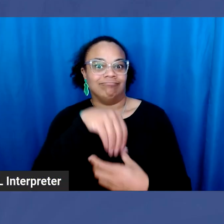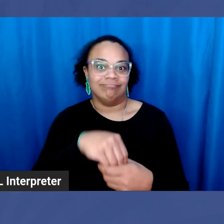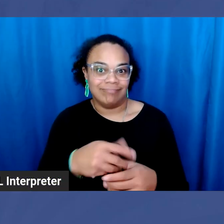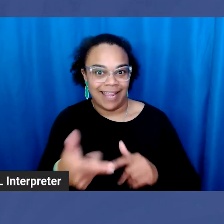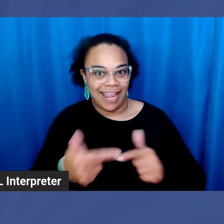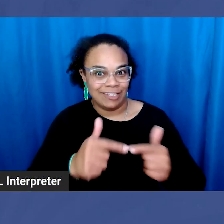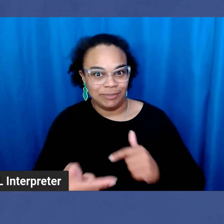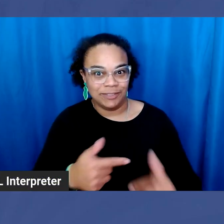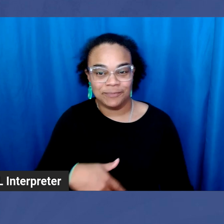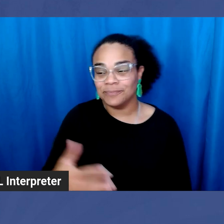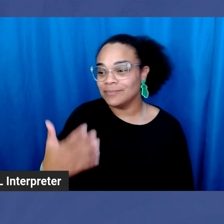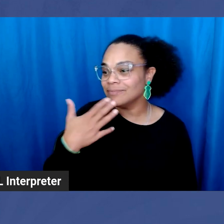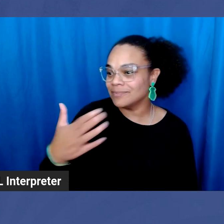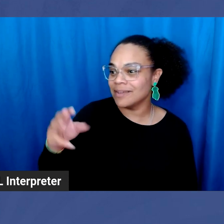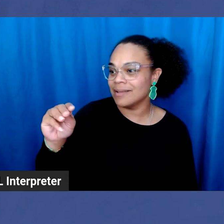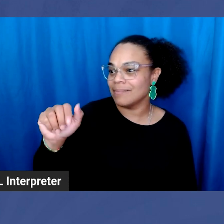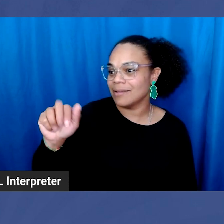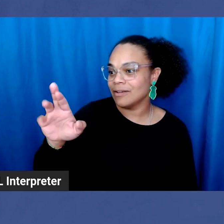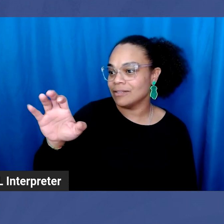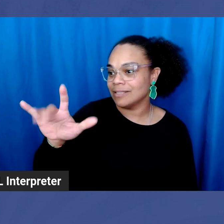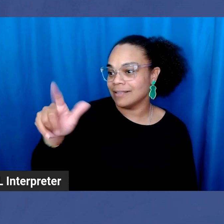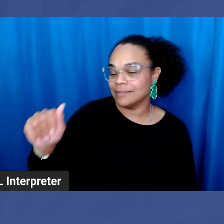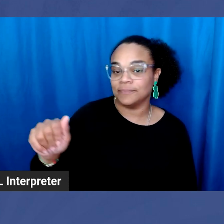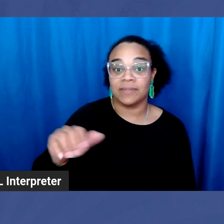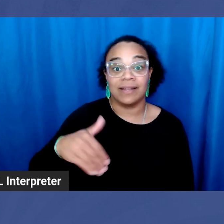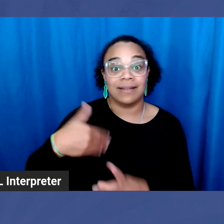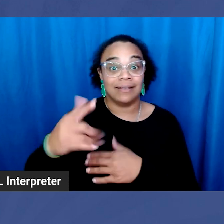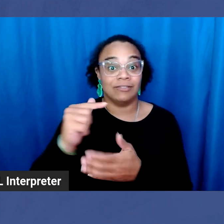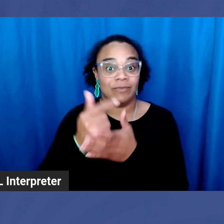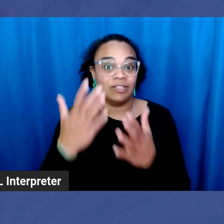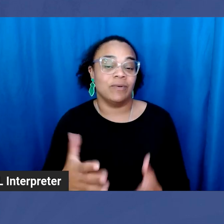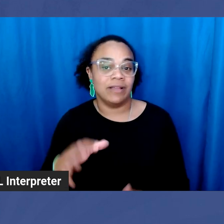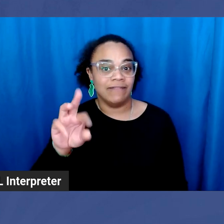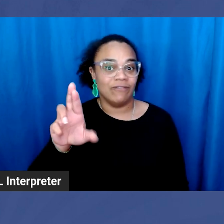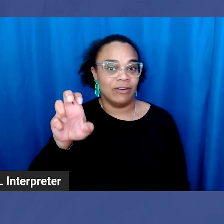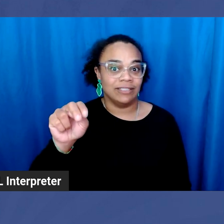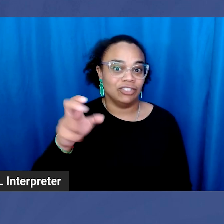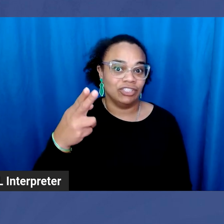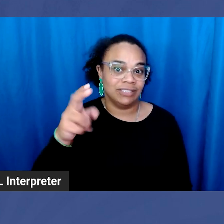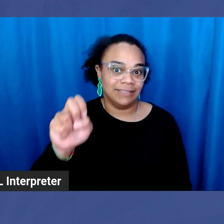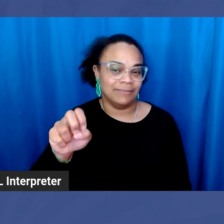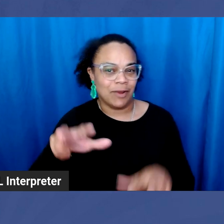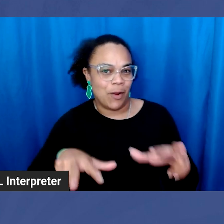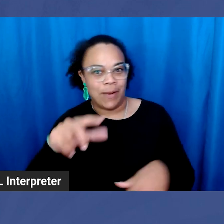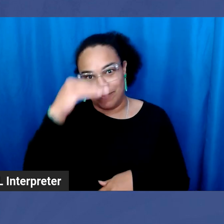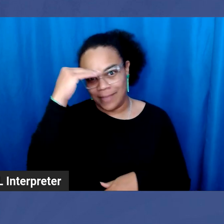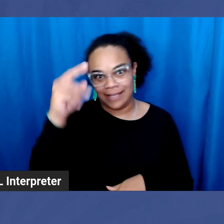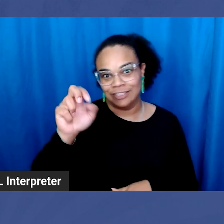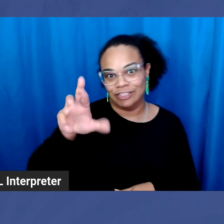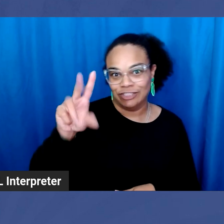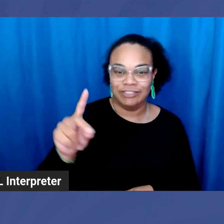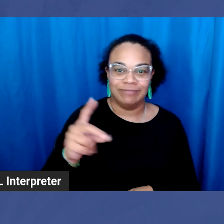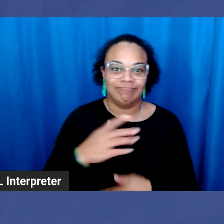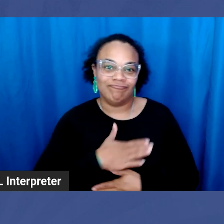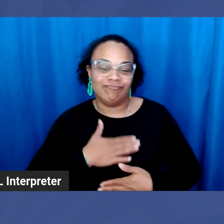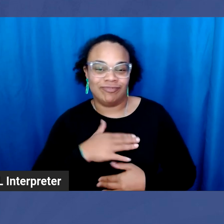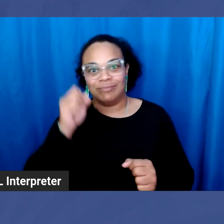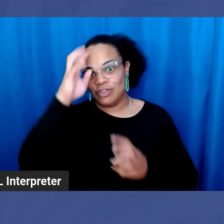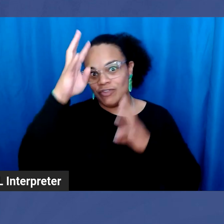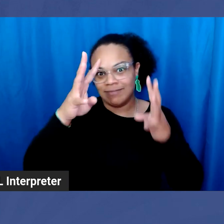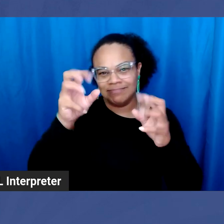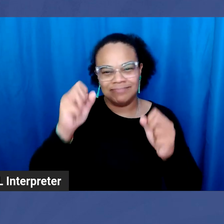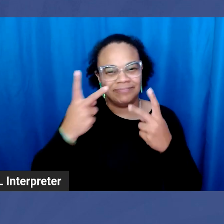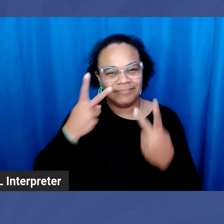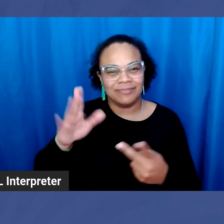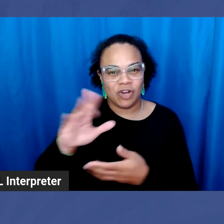Thank you, Marcella. Our next graduate is Frenchie, a self-proclaimed awkward Black nerd who relishes in being creative. You can see pieces of her through her